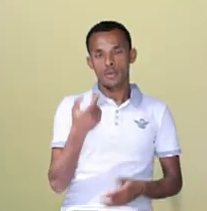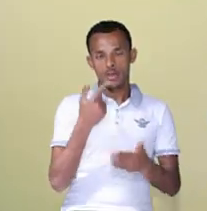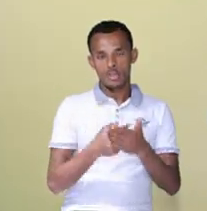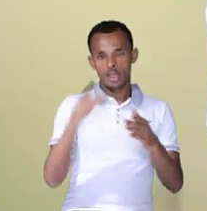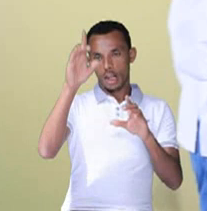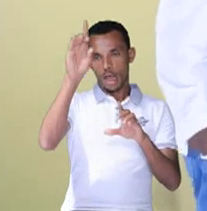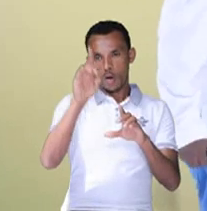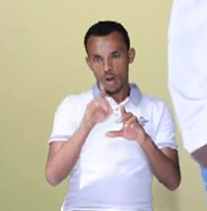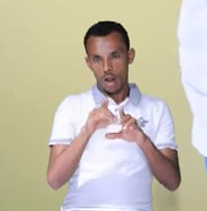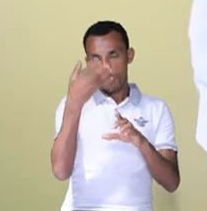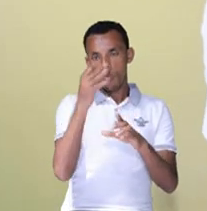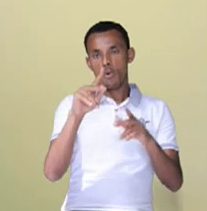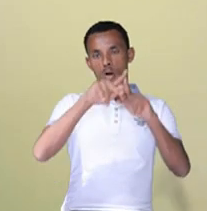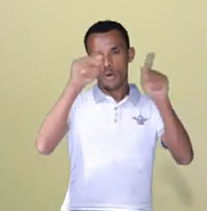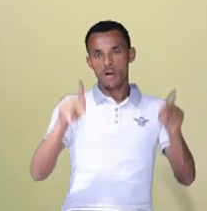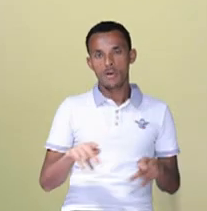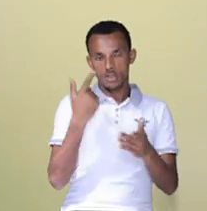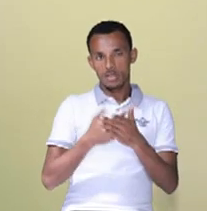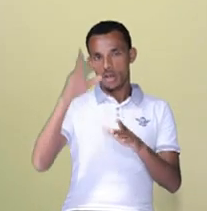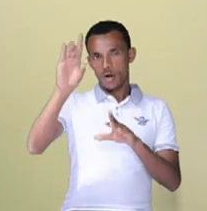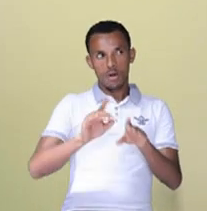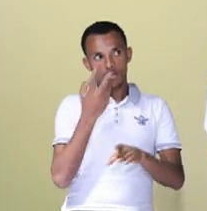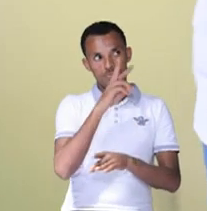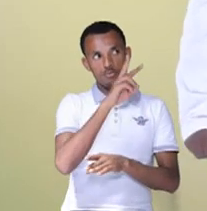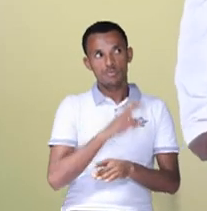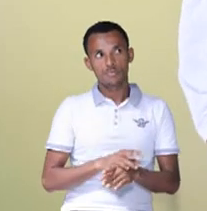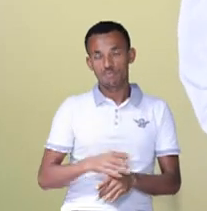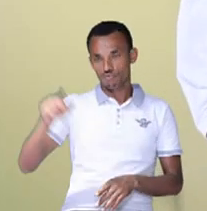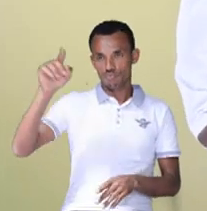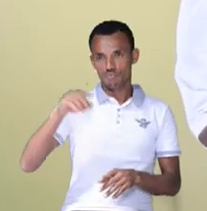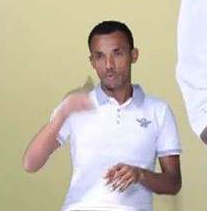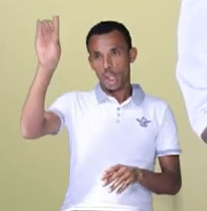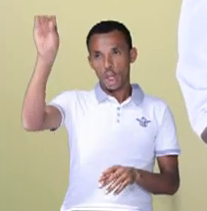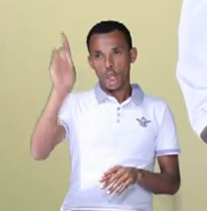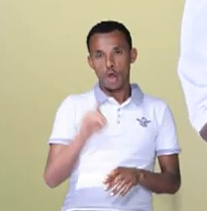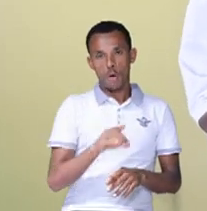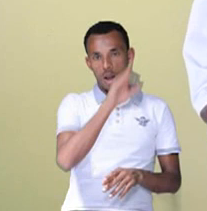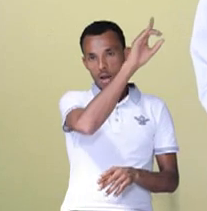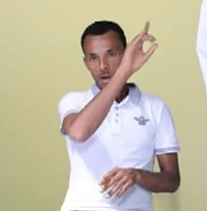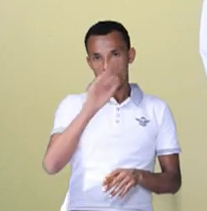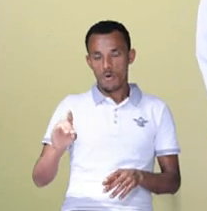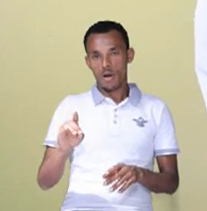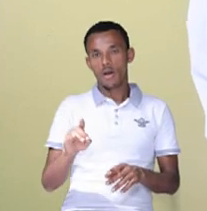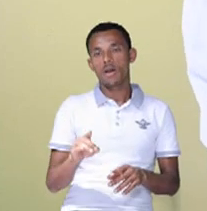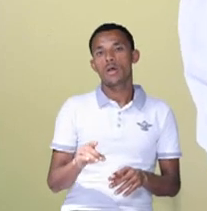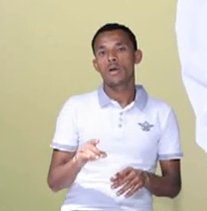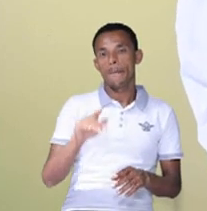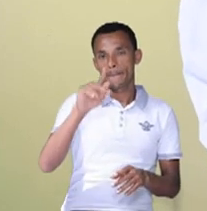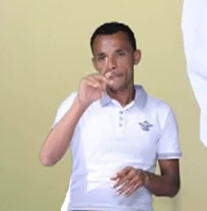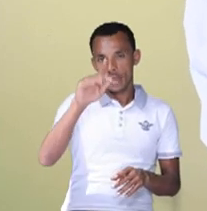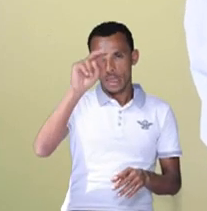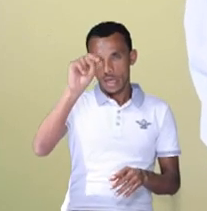of parallelogram, and also this is a diagonal of parallelogram. When line segment diagonal PN